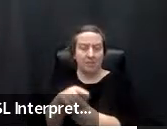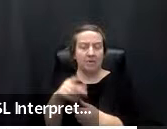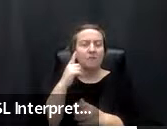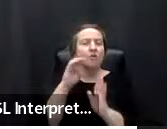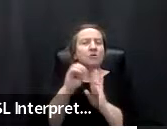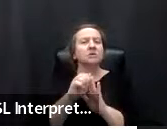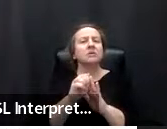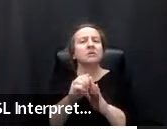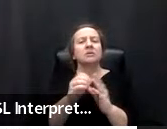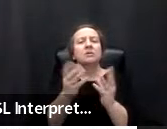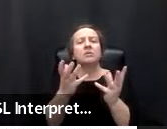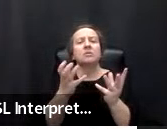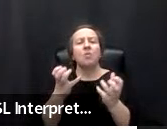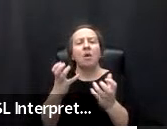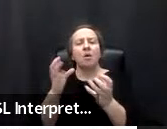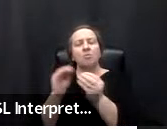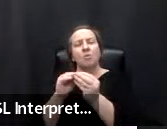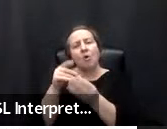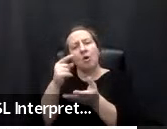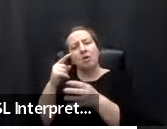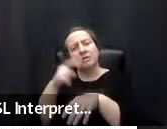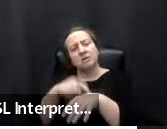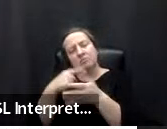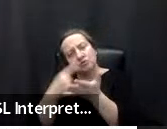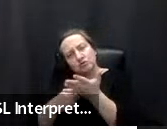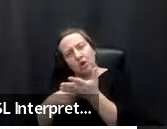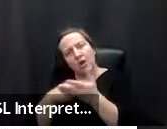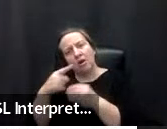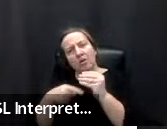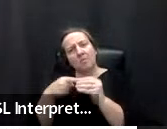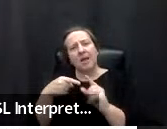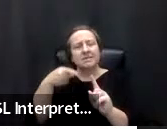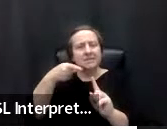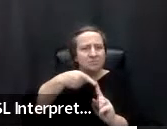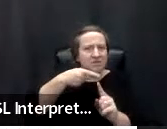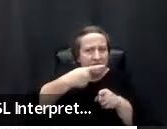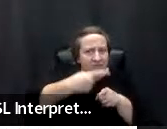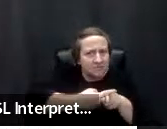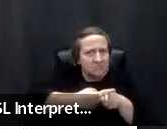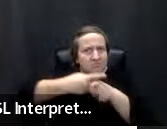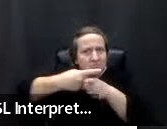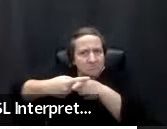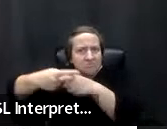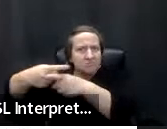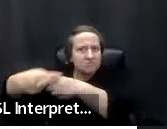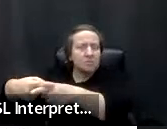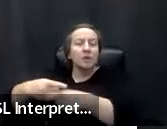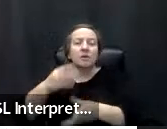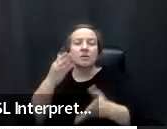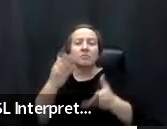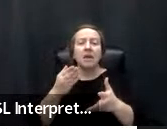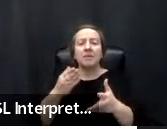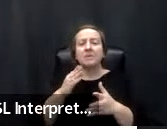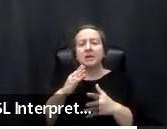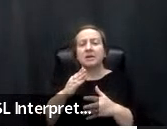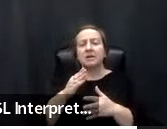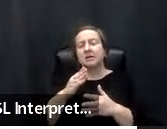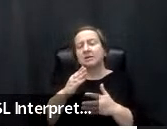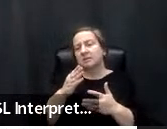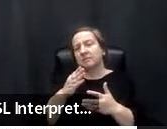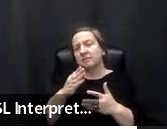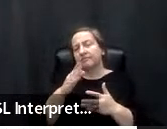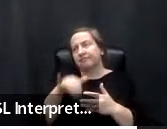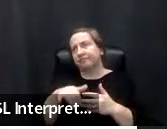to have a little more time to talk about the details, specific intersections. Perhaps taking these questions